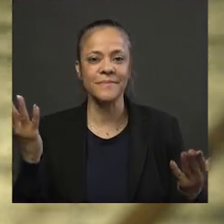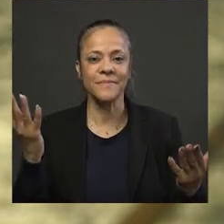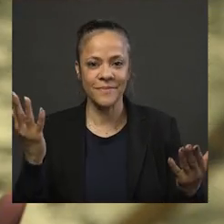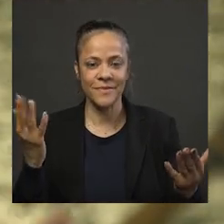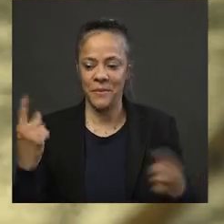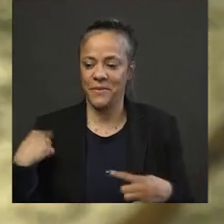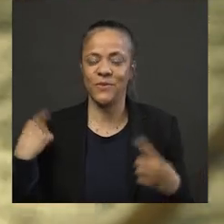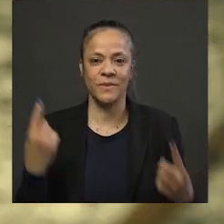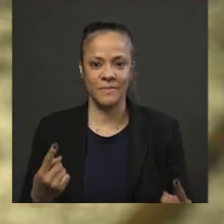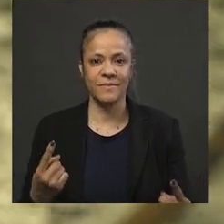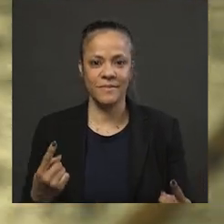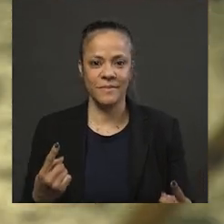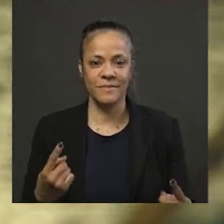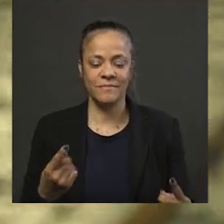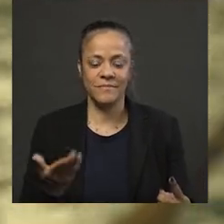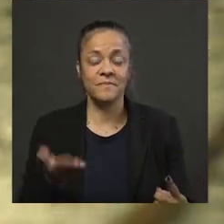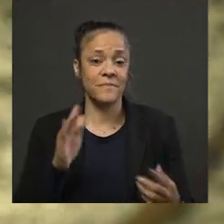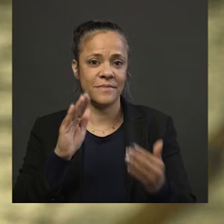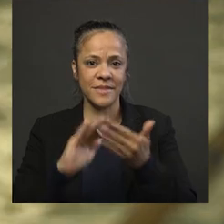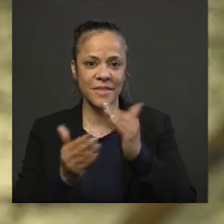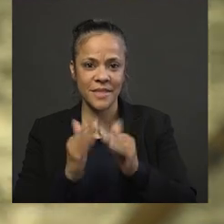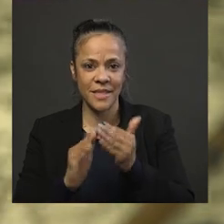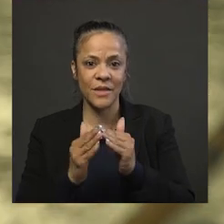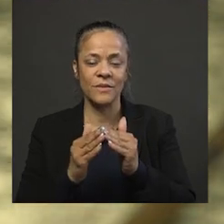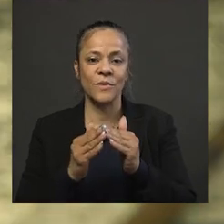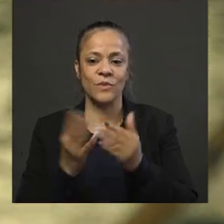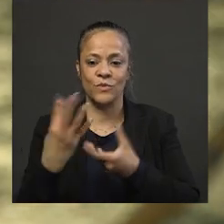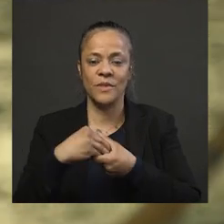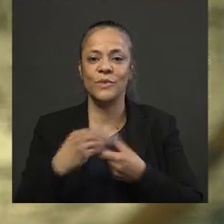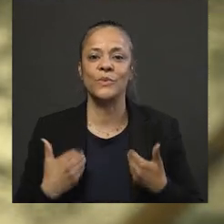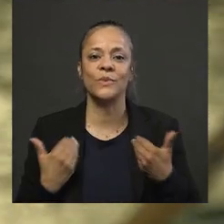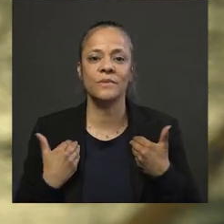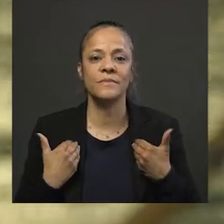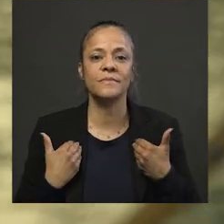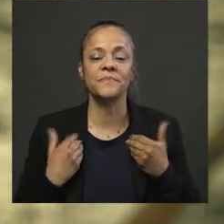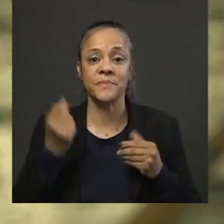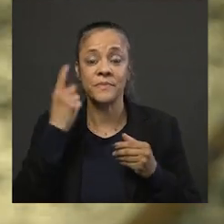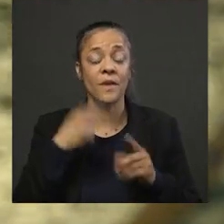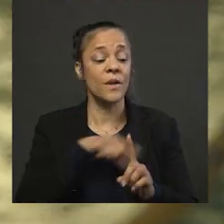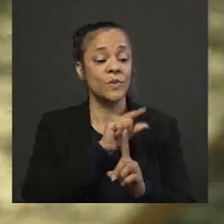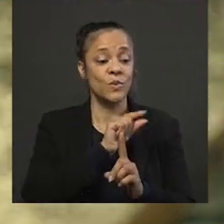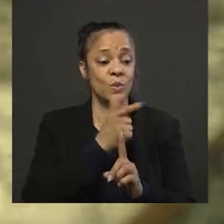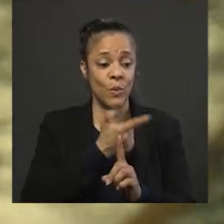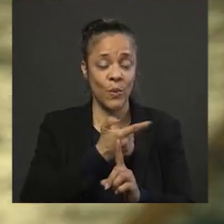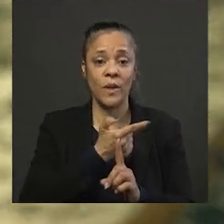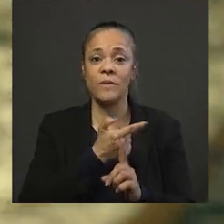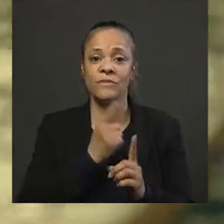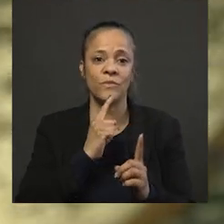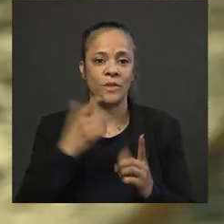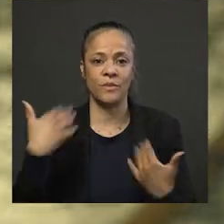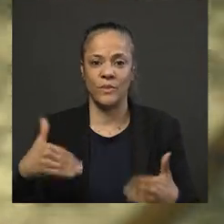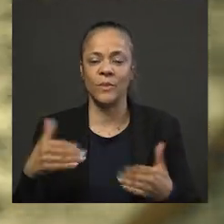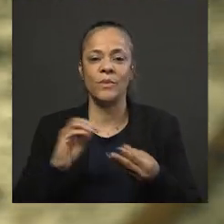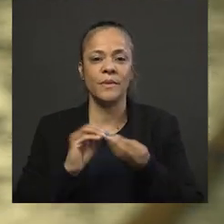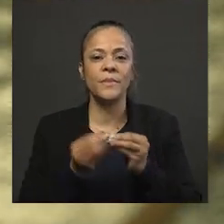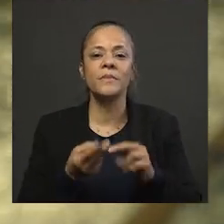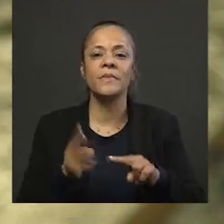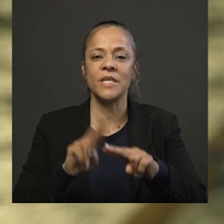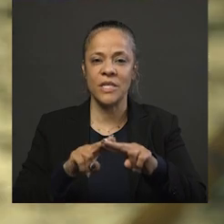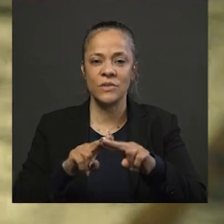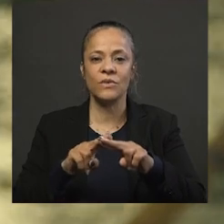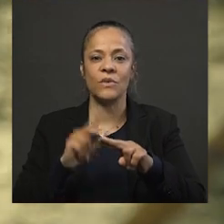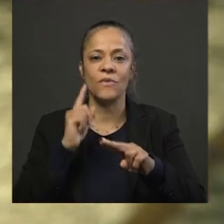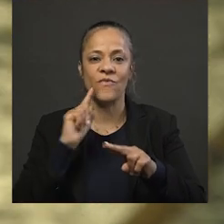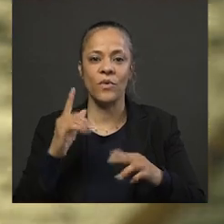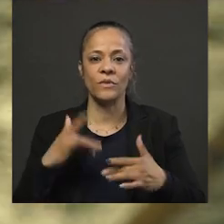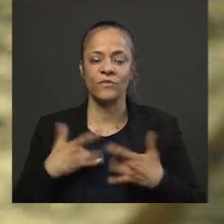of the things that we've been doing across the city when it comes to engaging youth. For 2021, we had historic numbers when it came to engagement